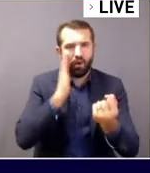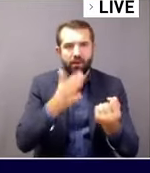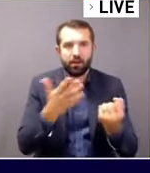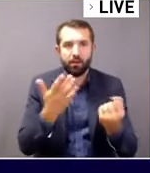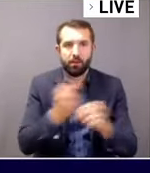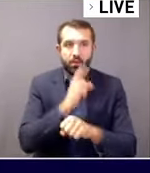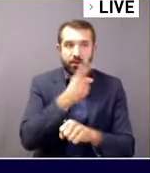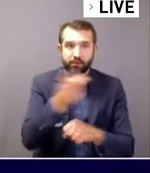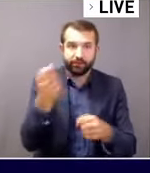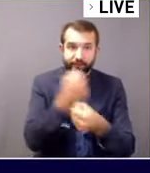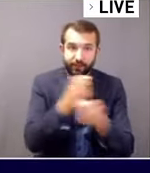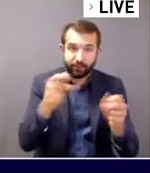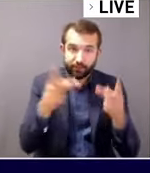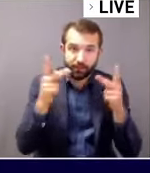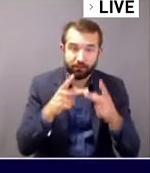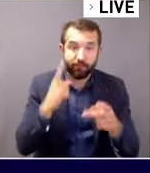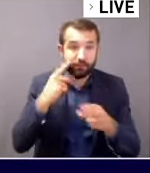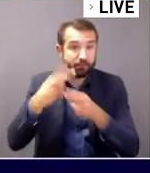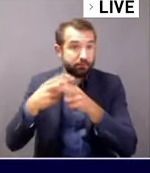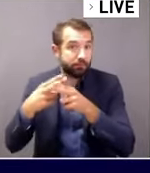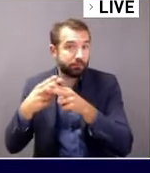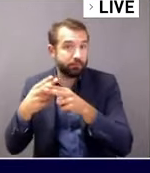if you need that assistance.